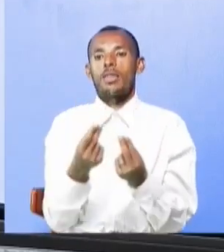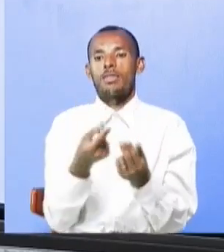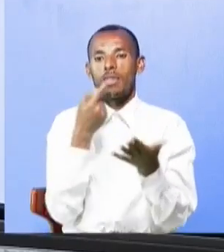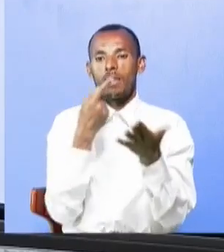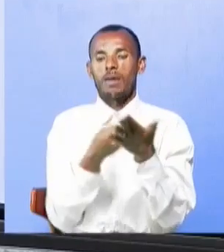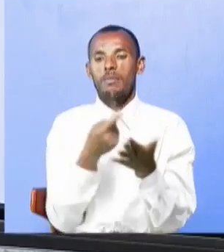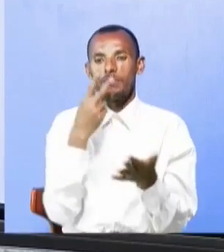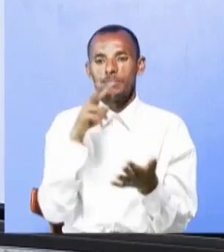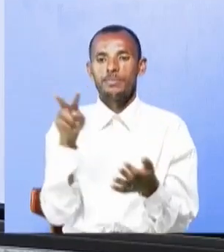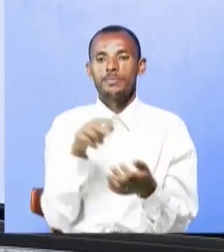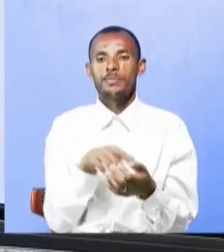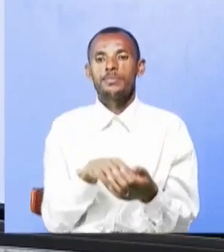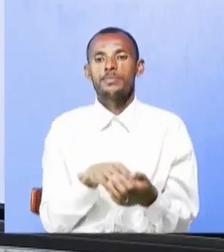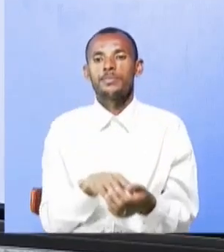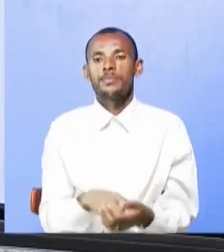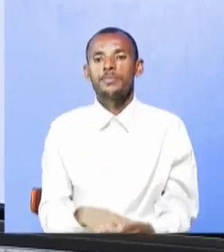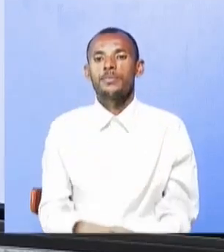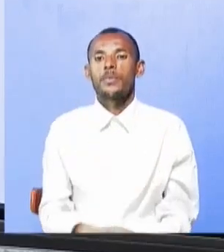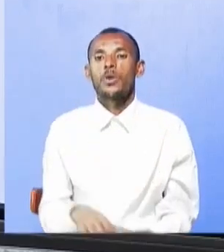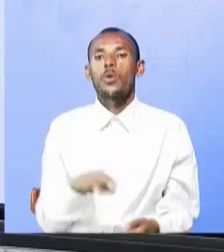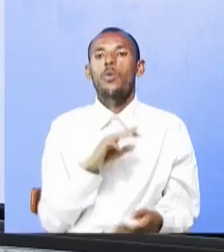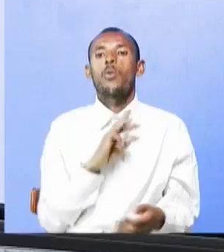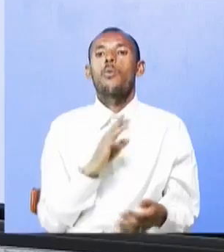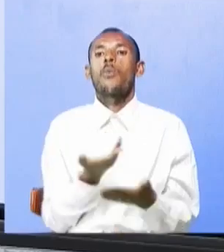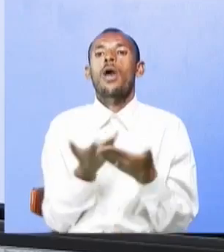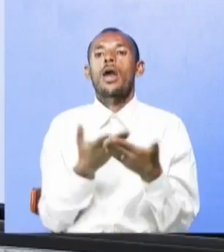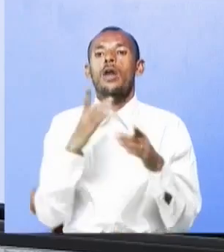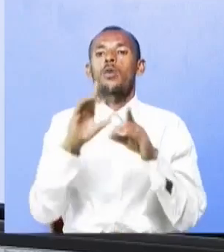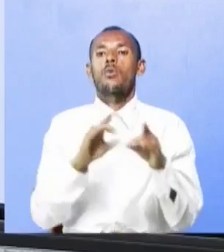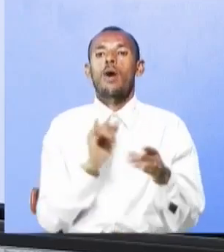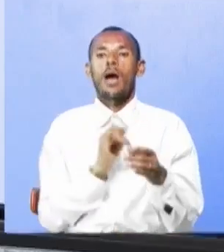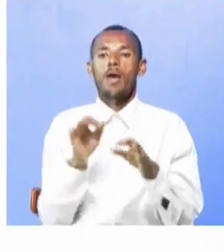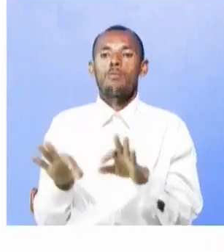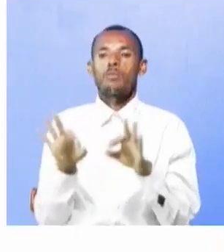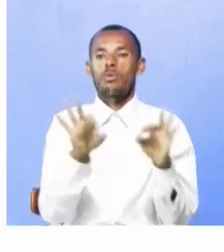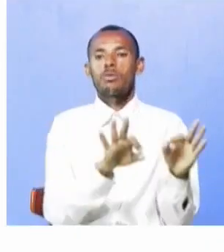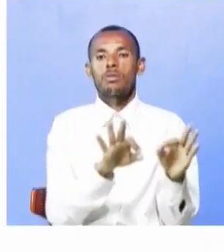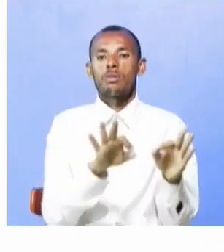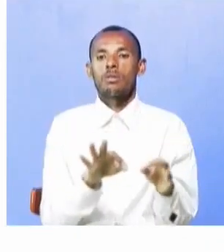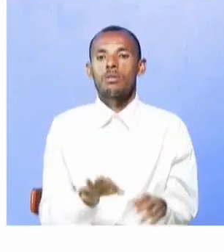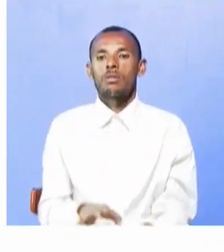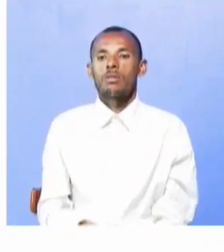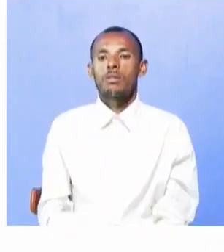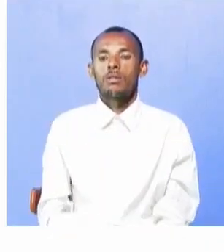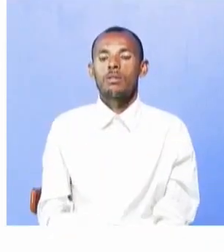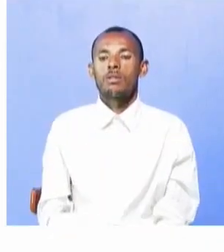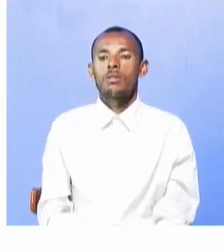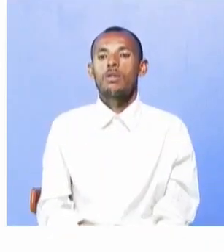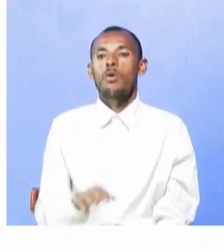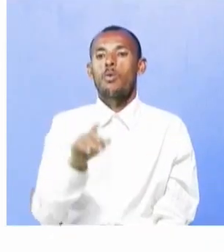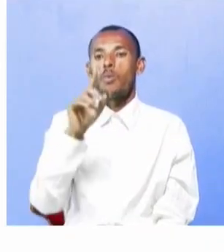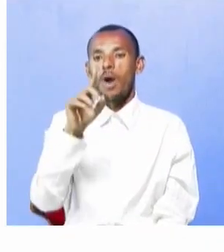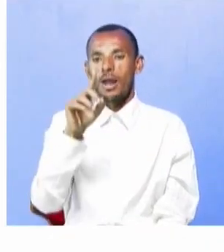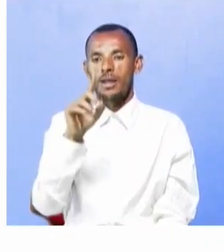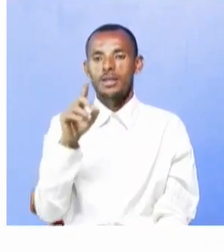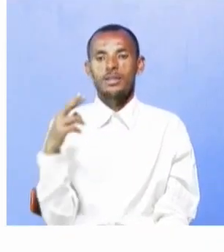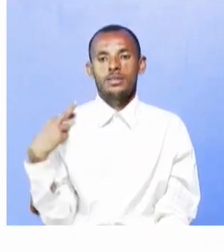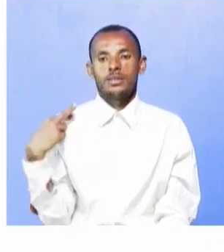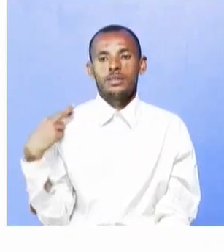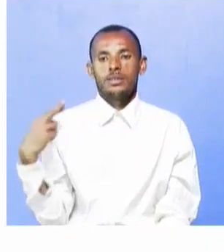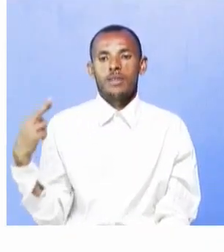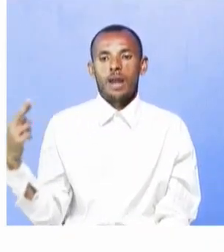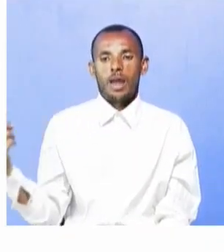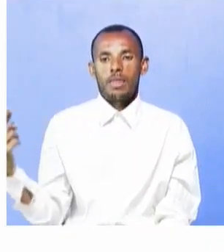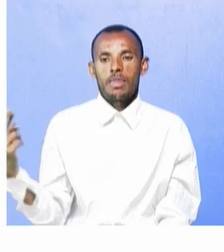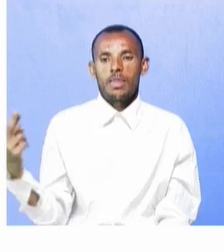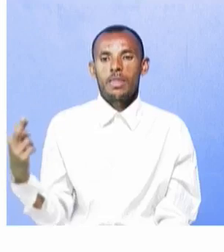So where do I put this 1, 8? Count 1 unit to the right of